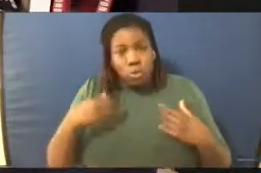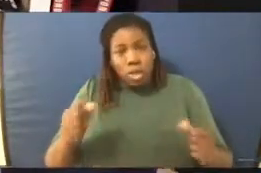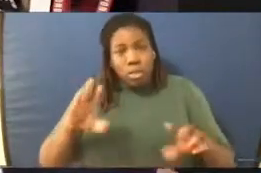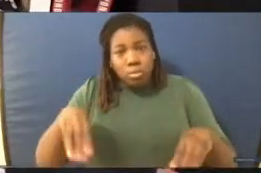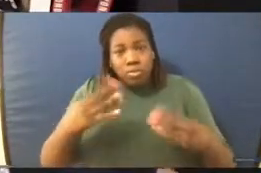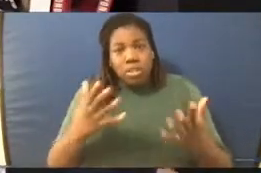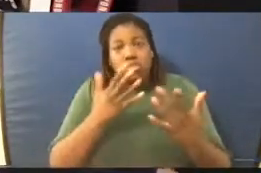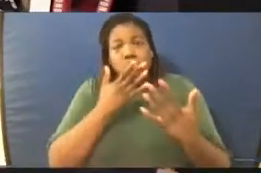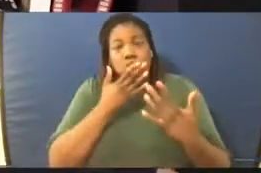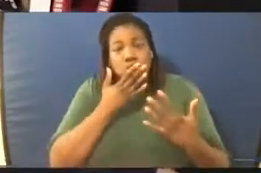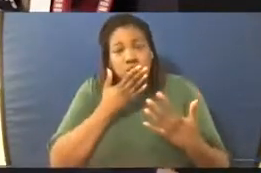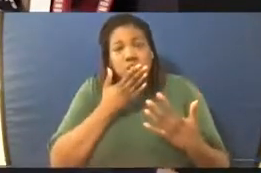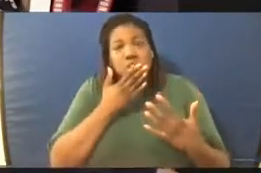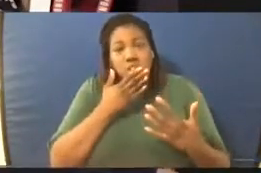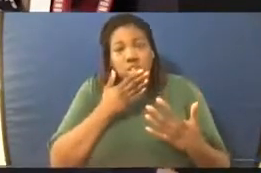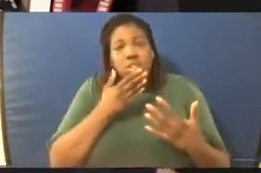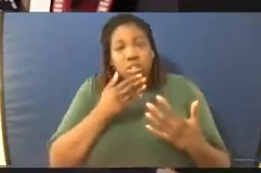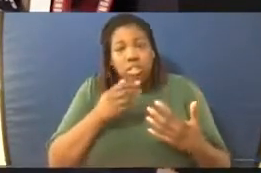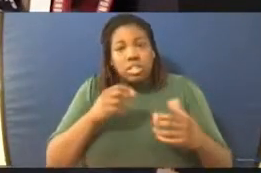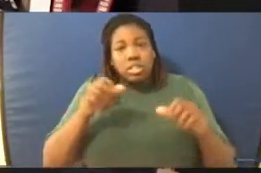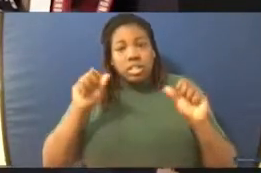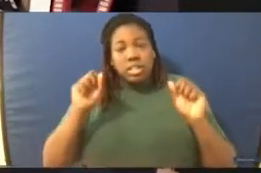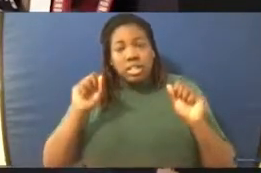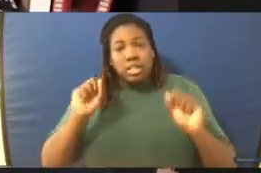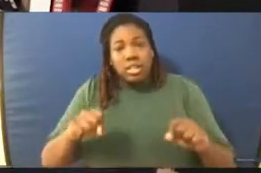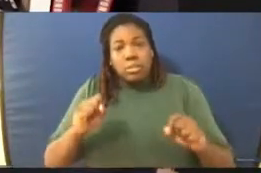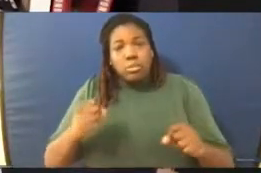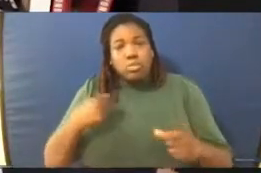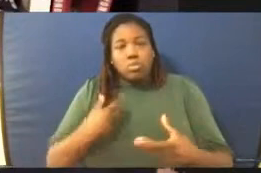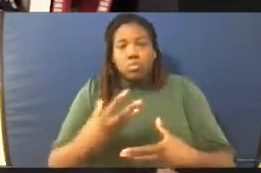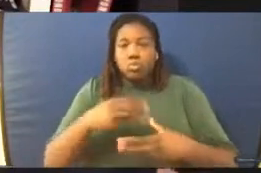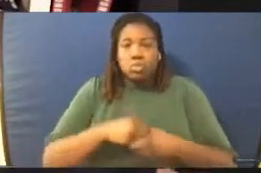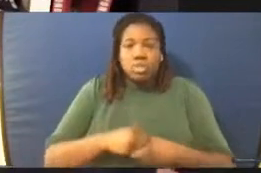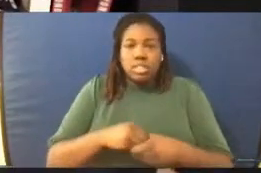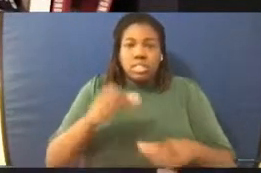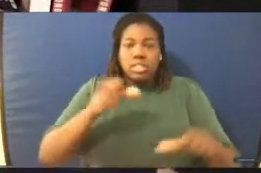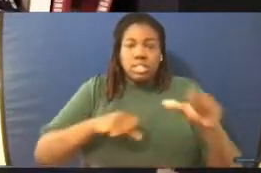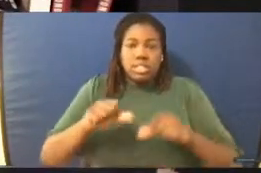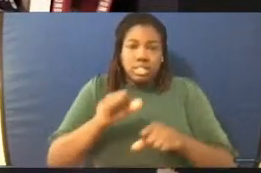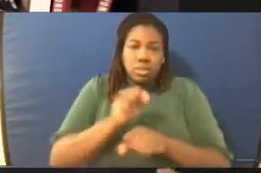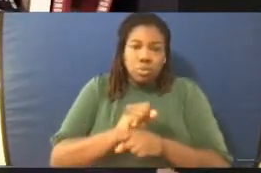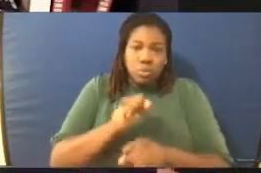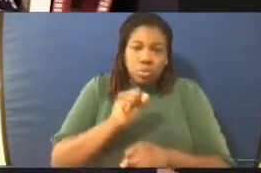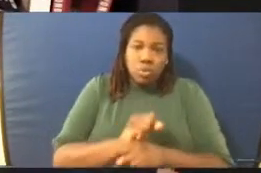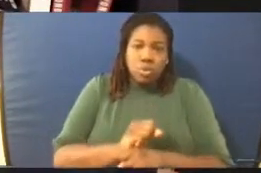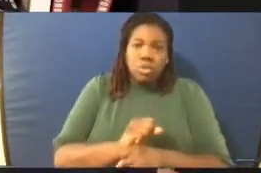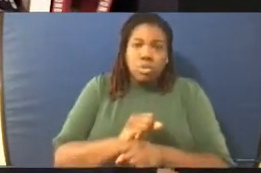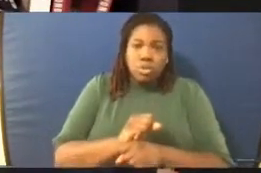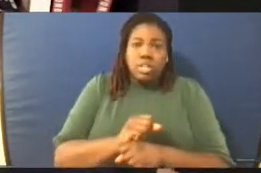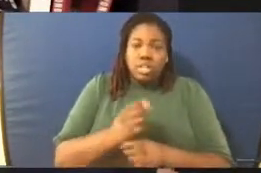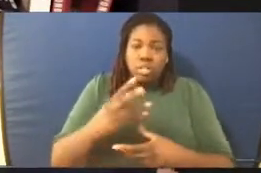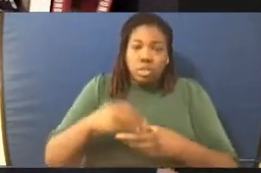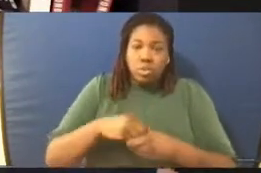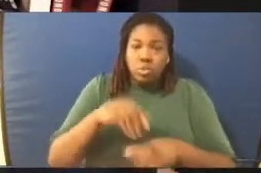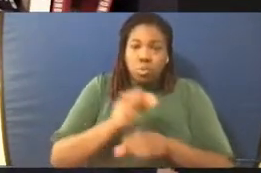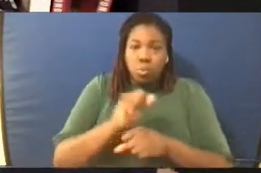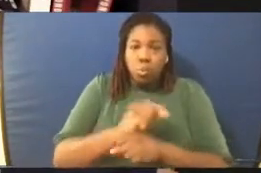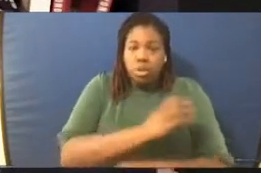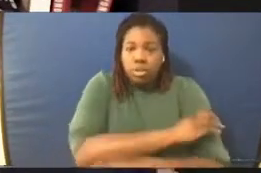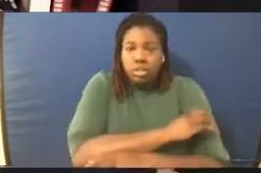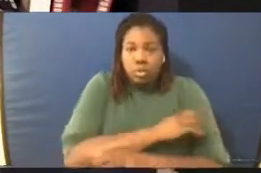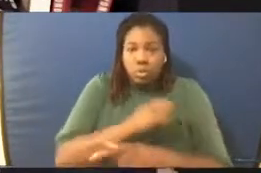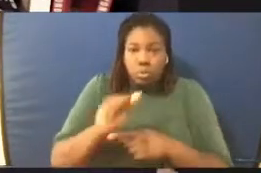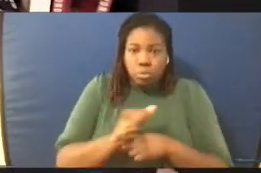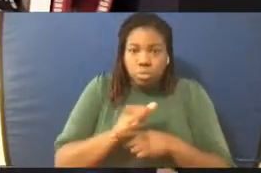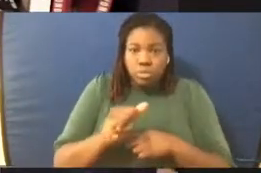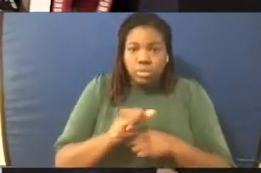color that are able to engage in the scientific work and are able to engage in the work of clinical practice?